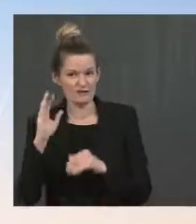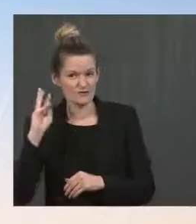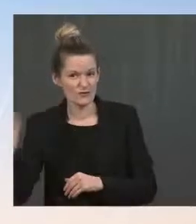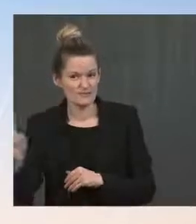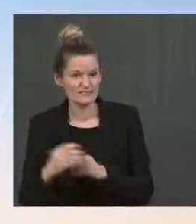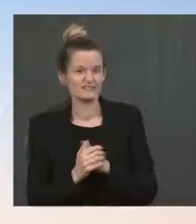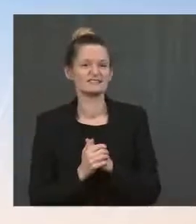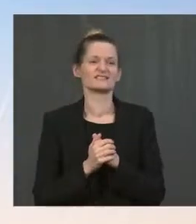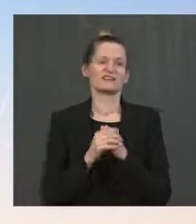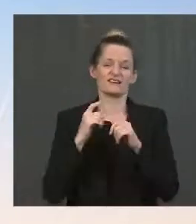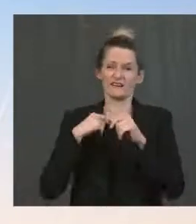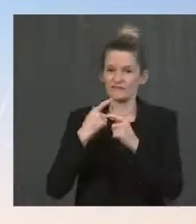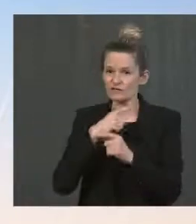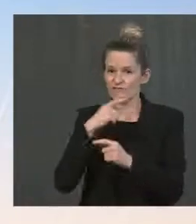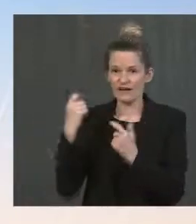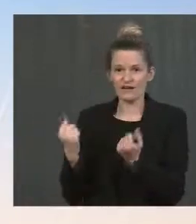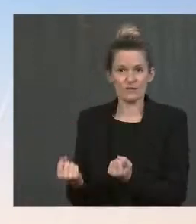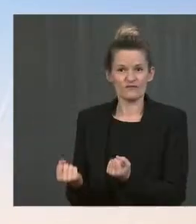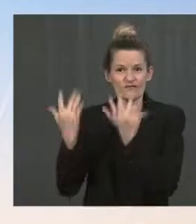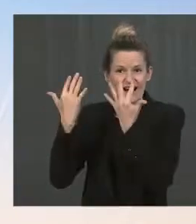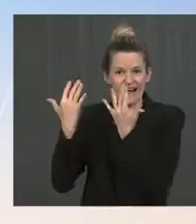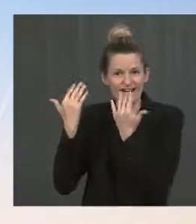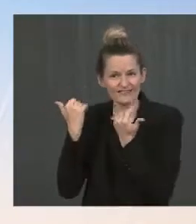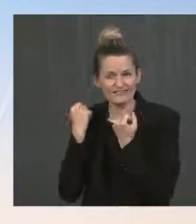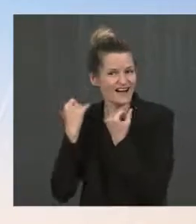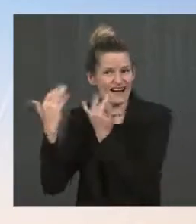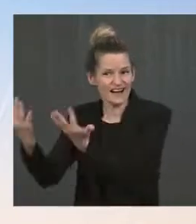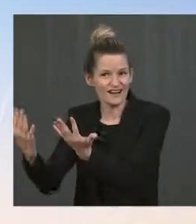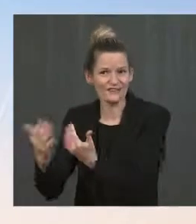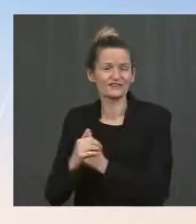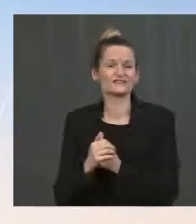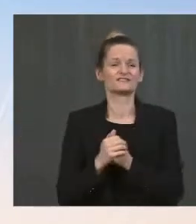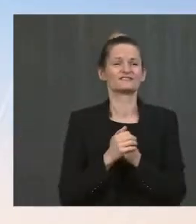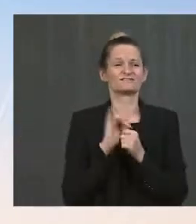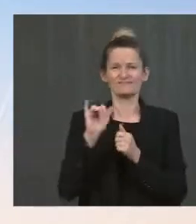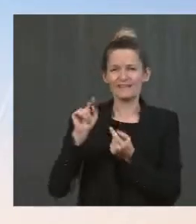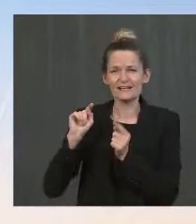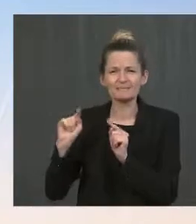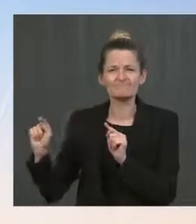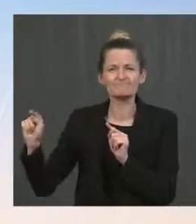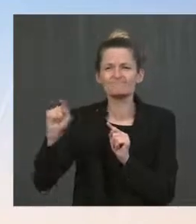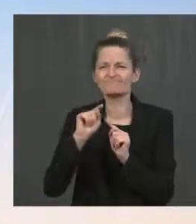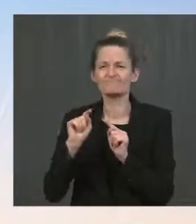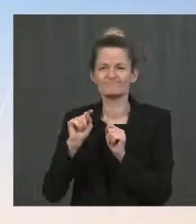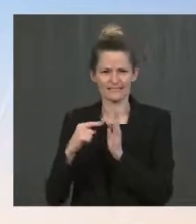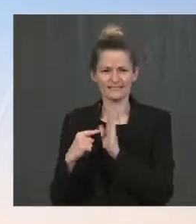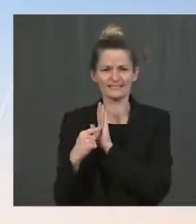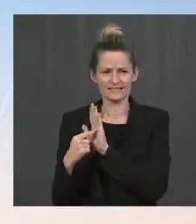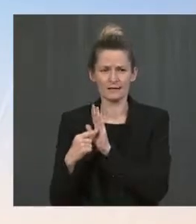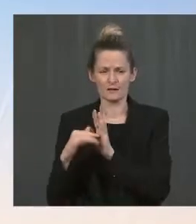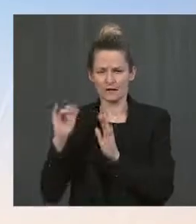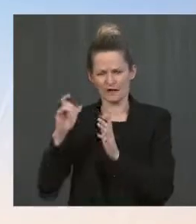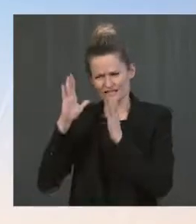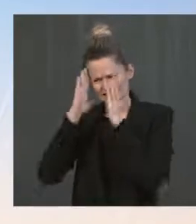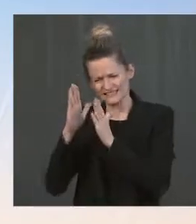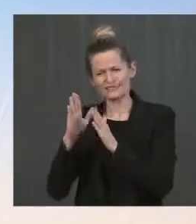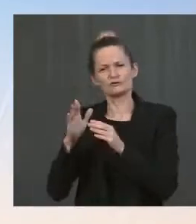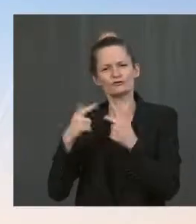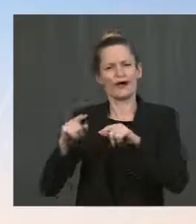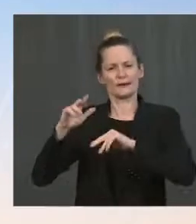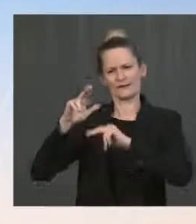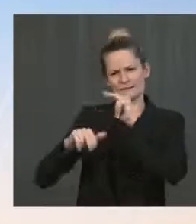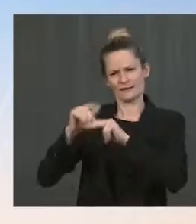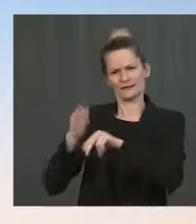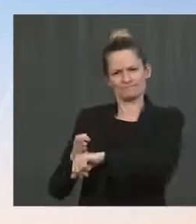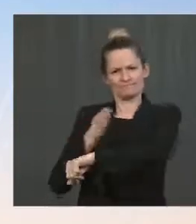broader processing capacity, we also want to build a more resilient food system. And right now, we're deeply concerned about the impacts and